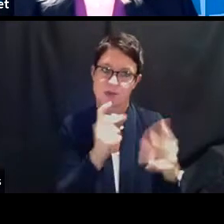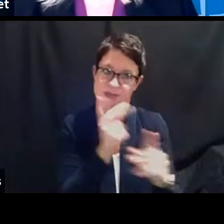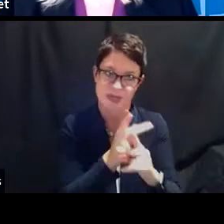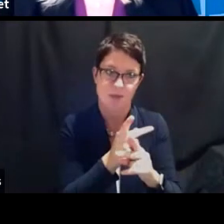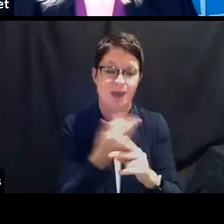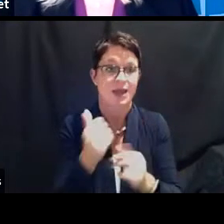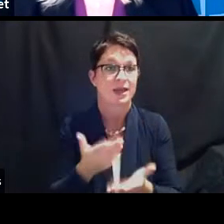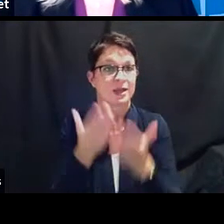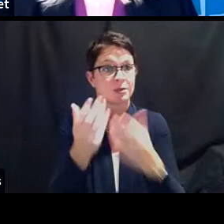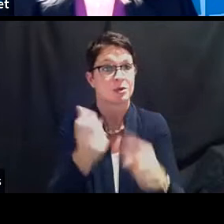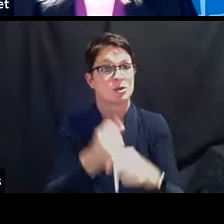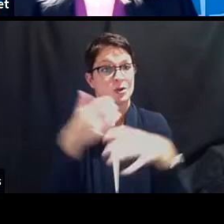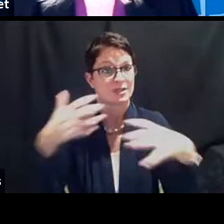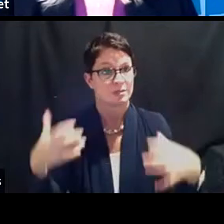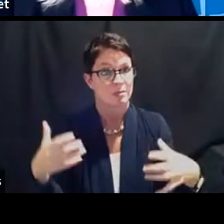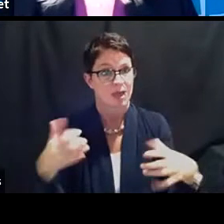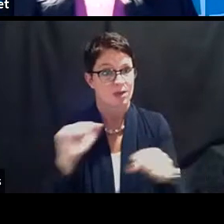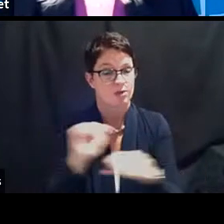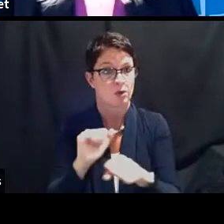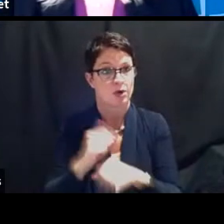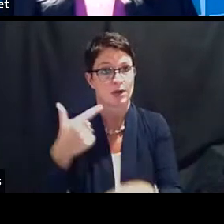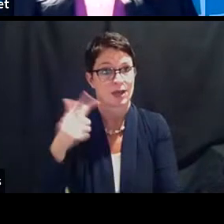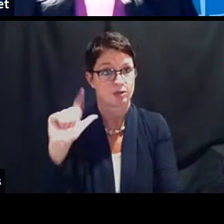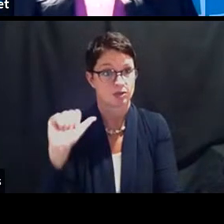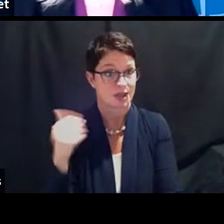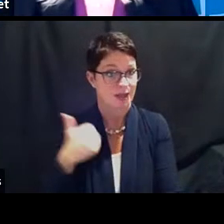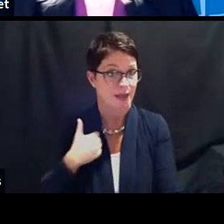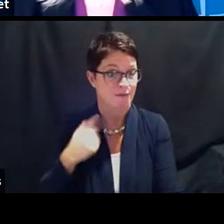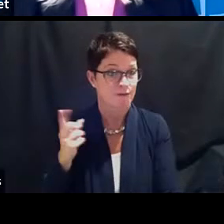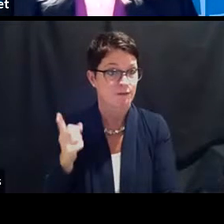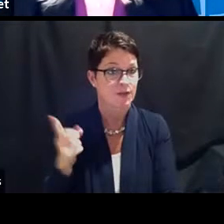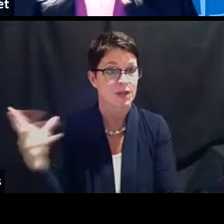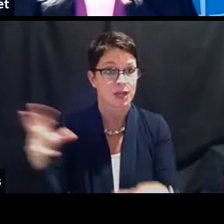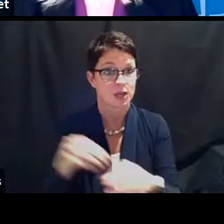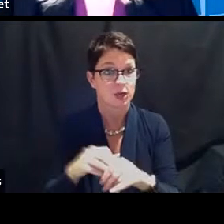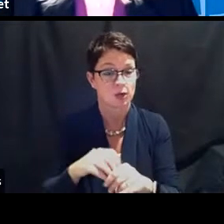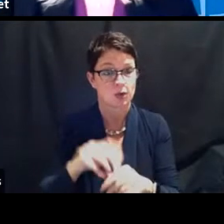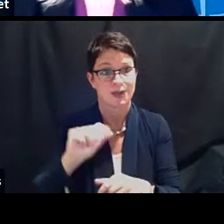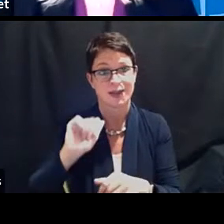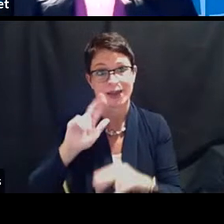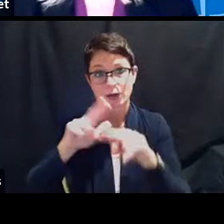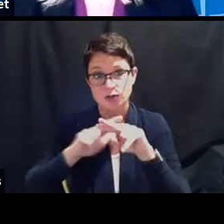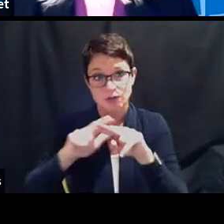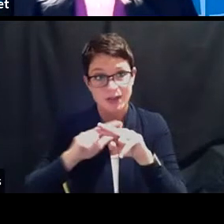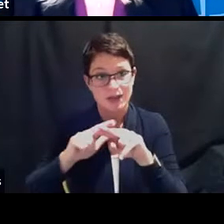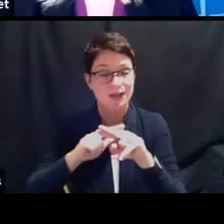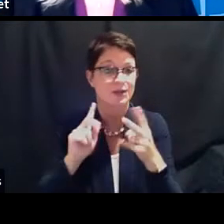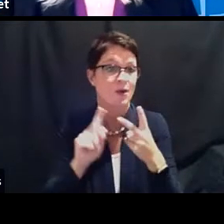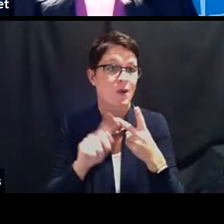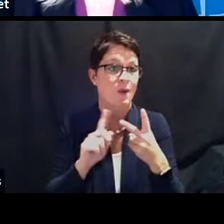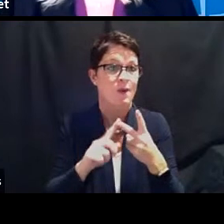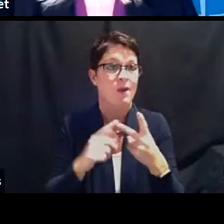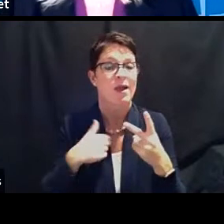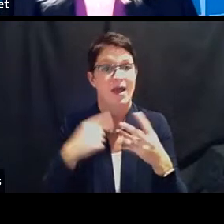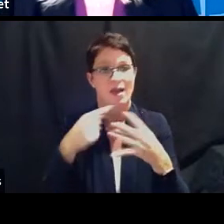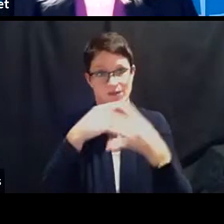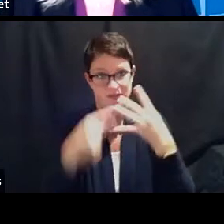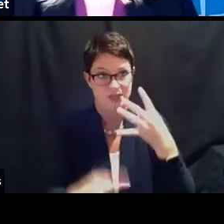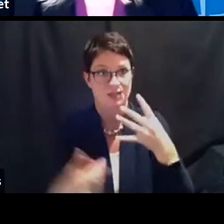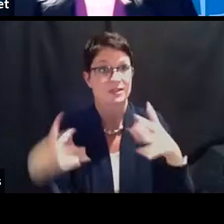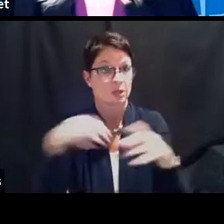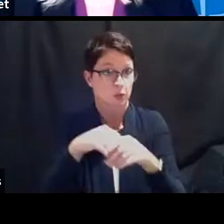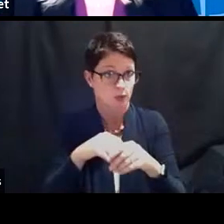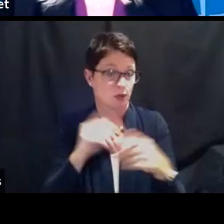to expand the work at LaGuardia, including the AirTran and the AirTrain, have the following items